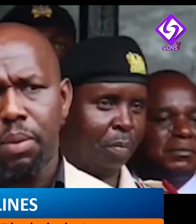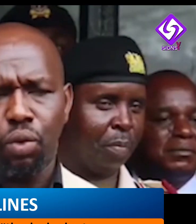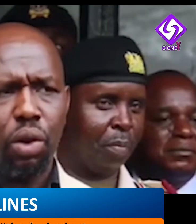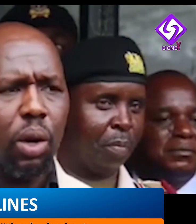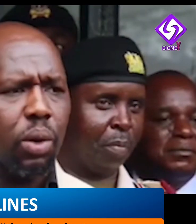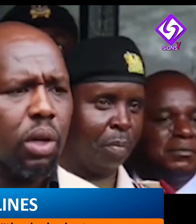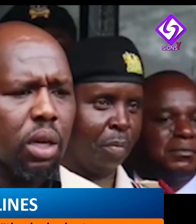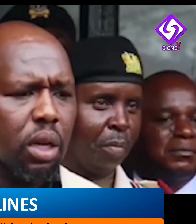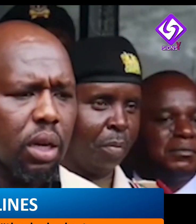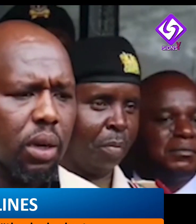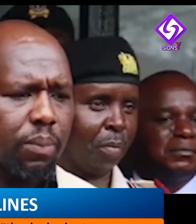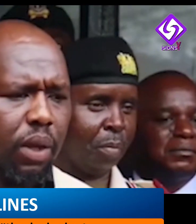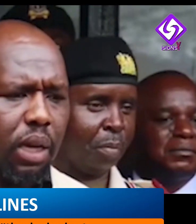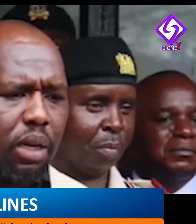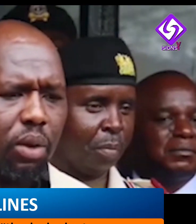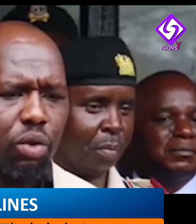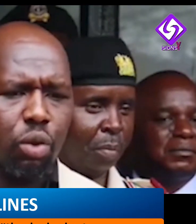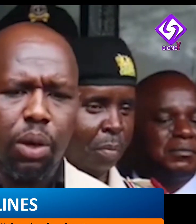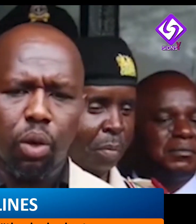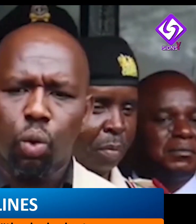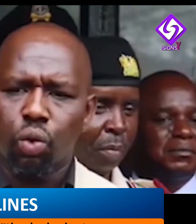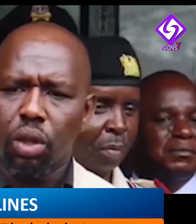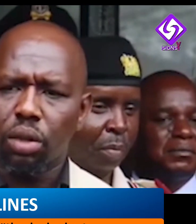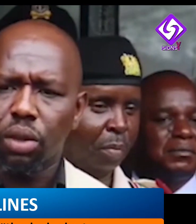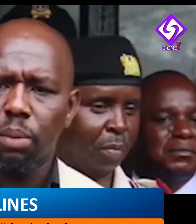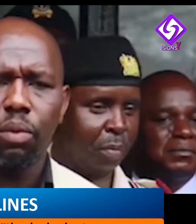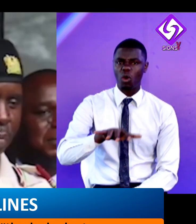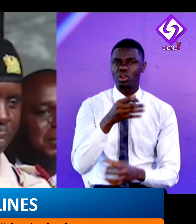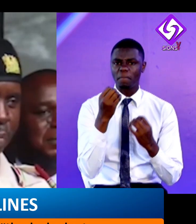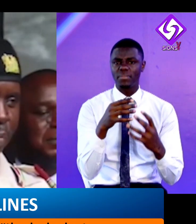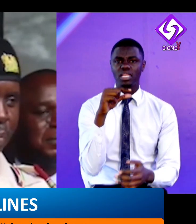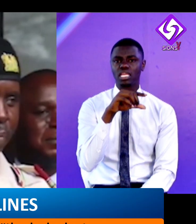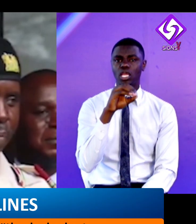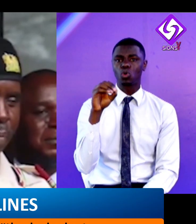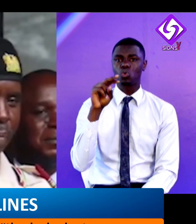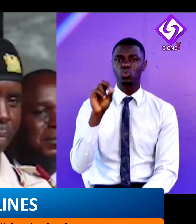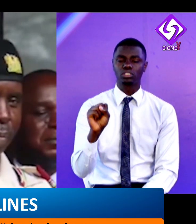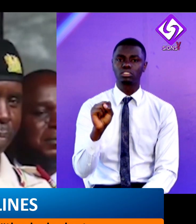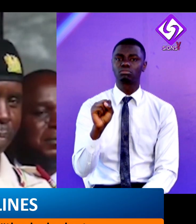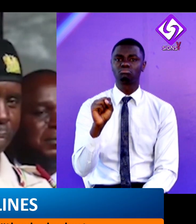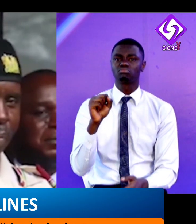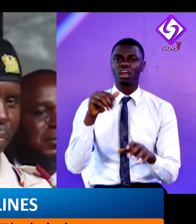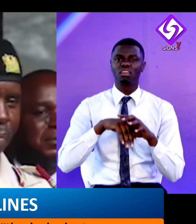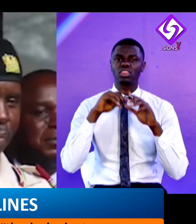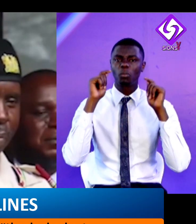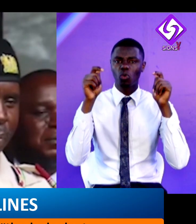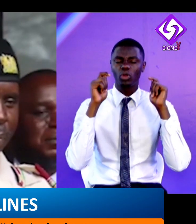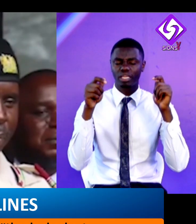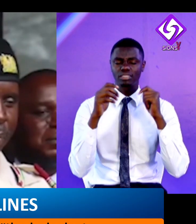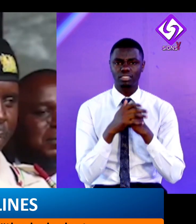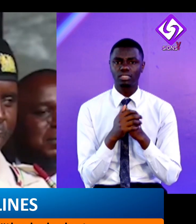Last time he was around, and there were so many goons in the same of protests, we were very